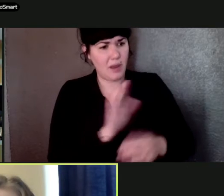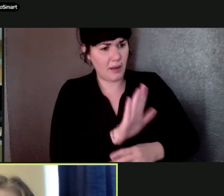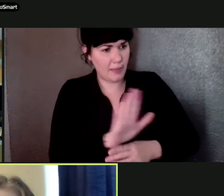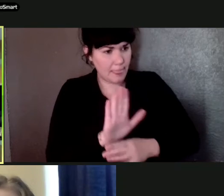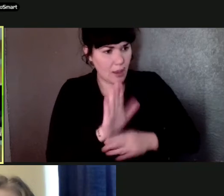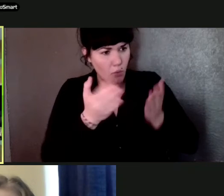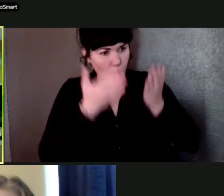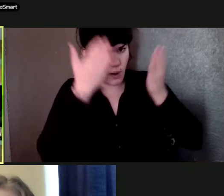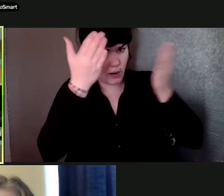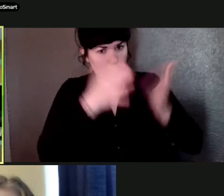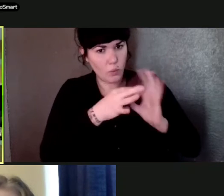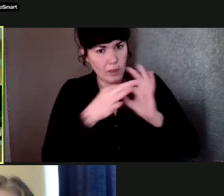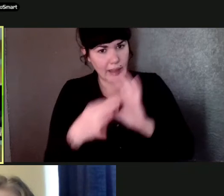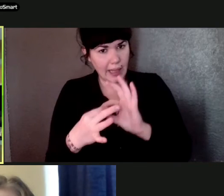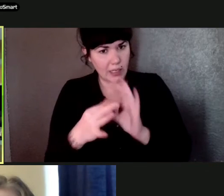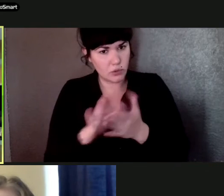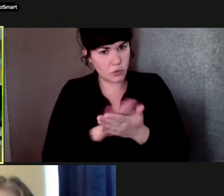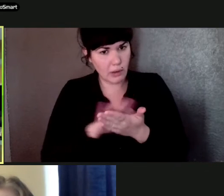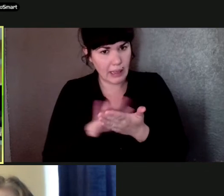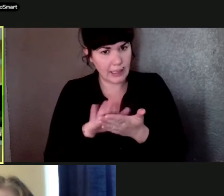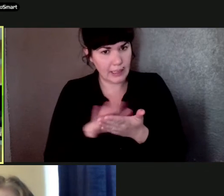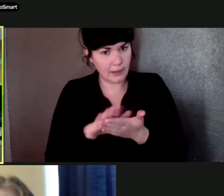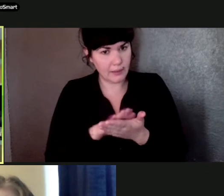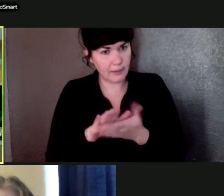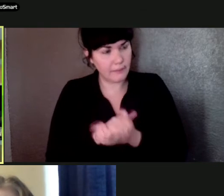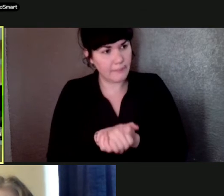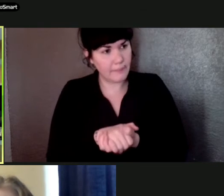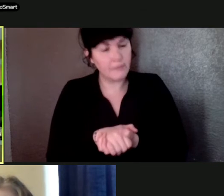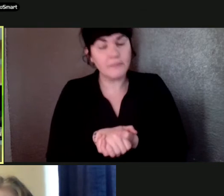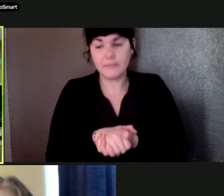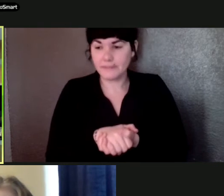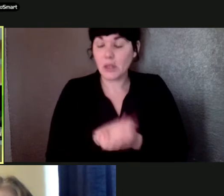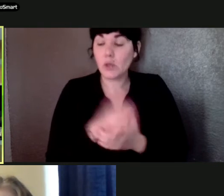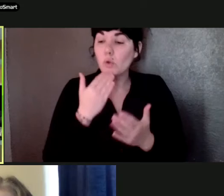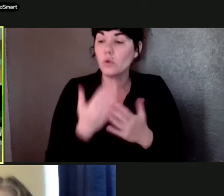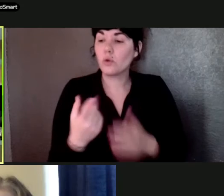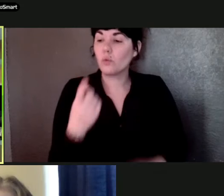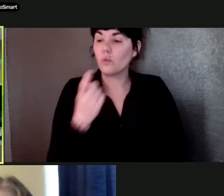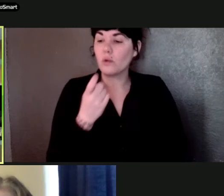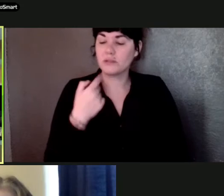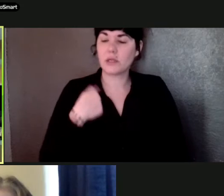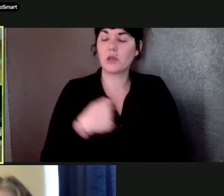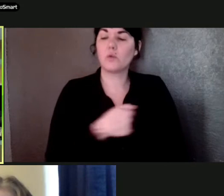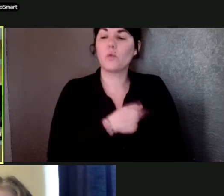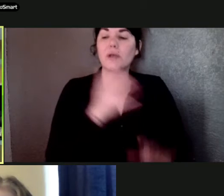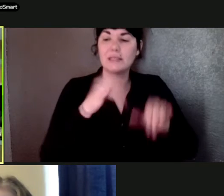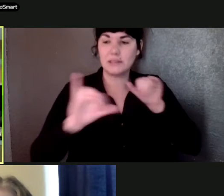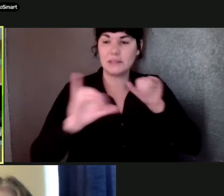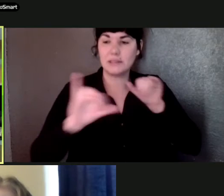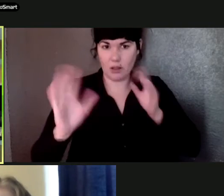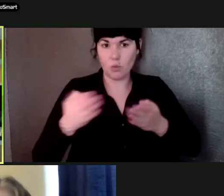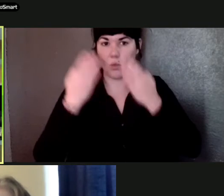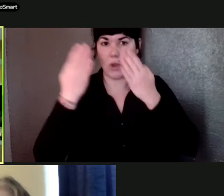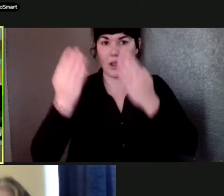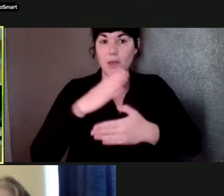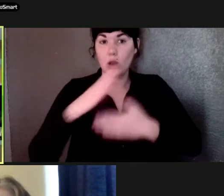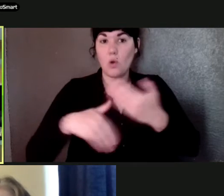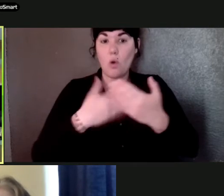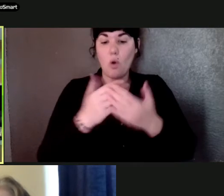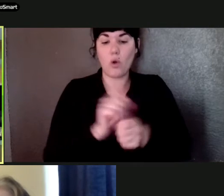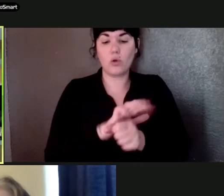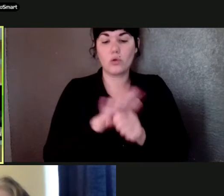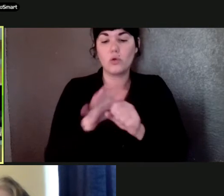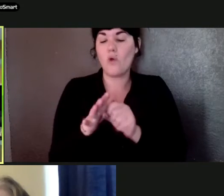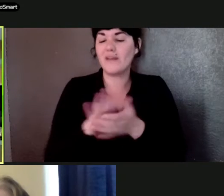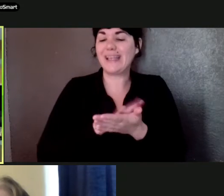That's a great question. So we're still recommending all the COVID-19 cleaning practices stay in place. This means having hand